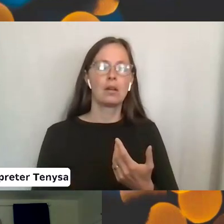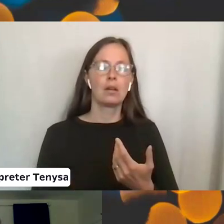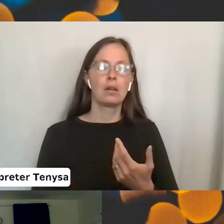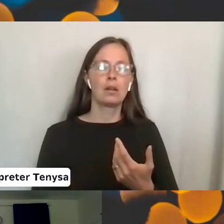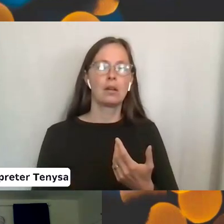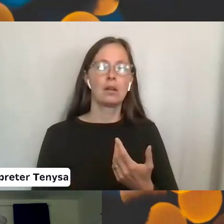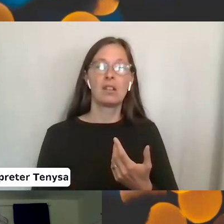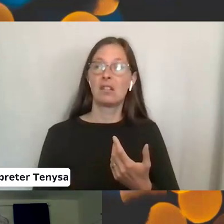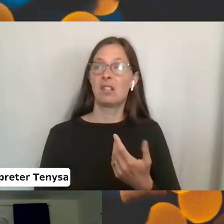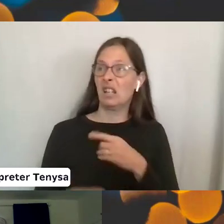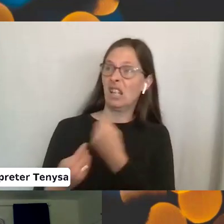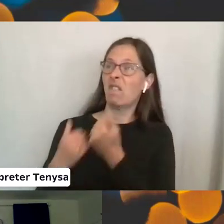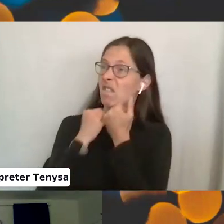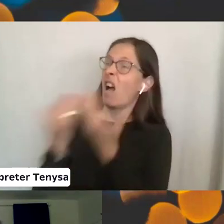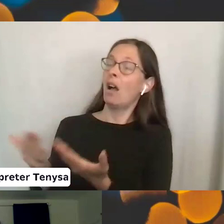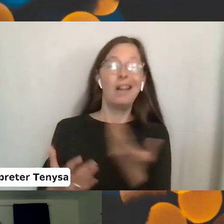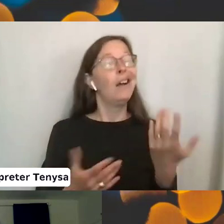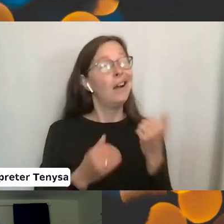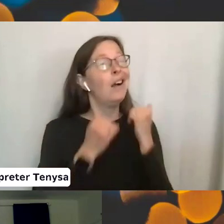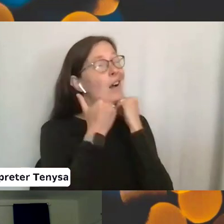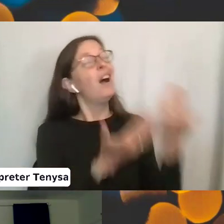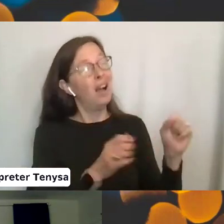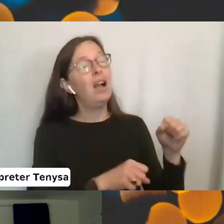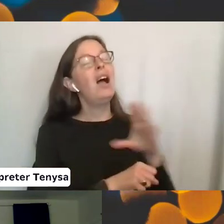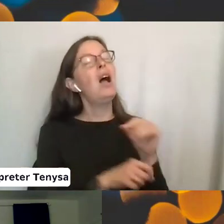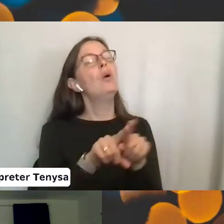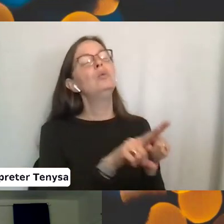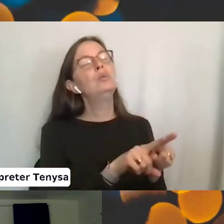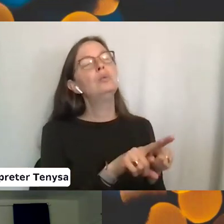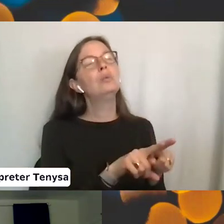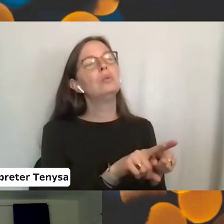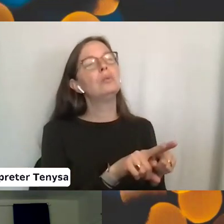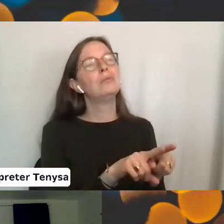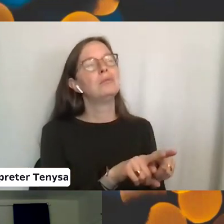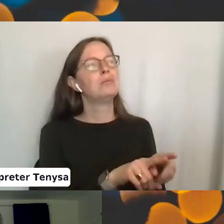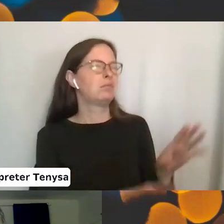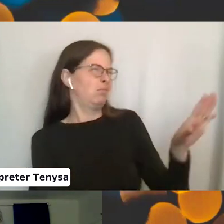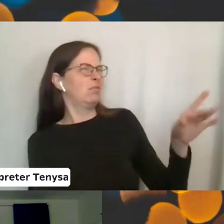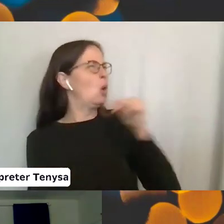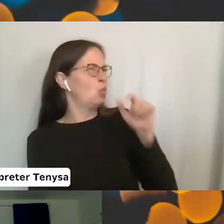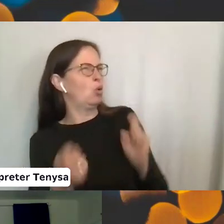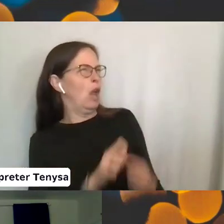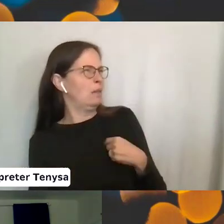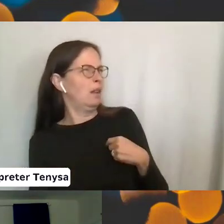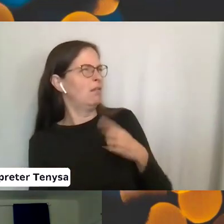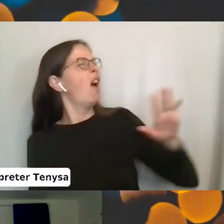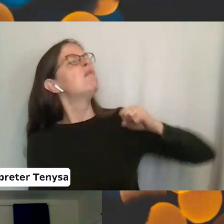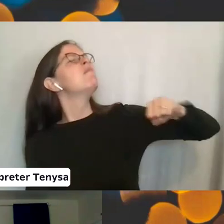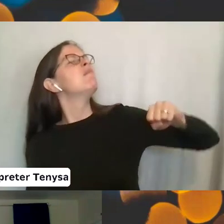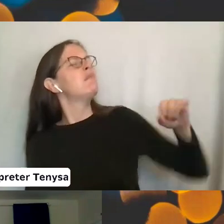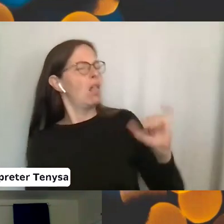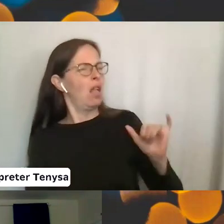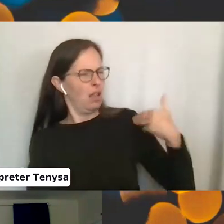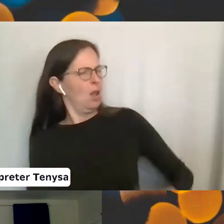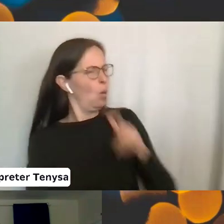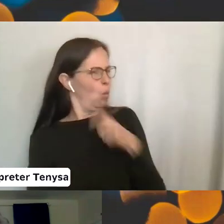defiant. Yeah, defiant, but also like, how dare you try to change me kind of thing. Like, this is who